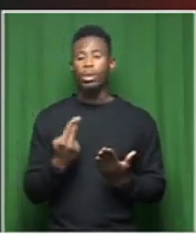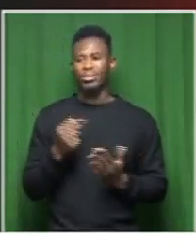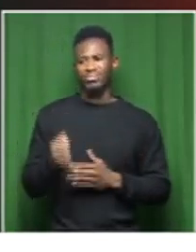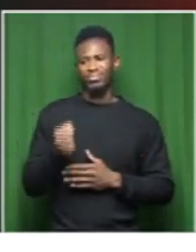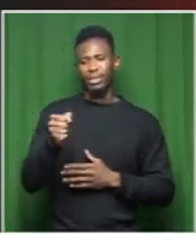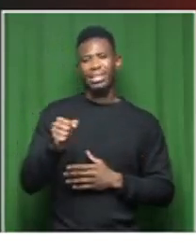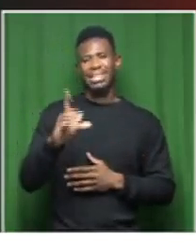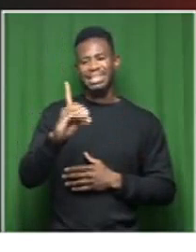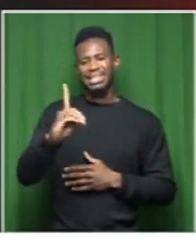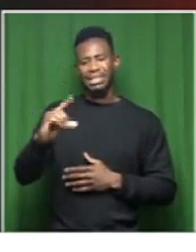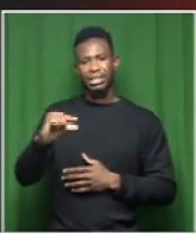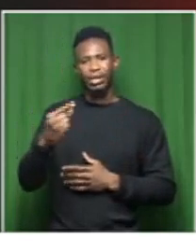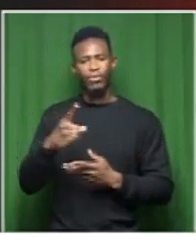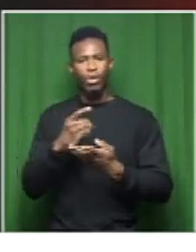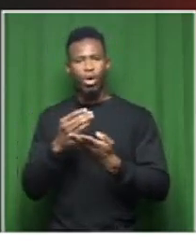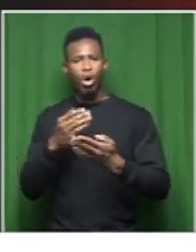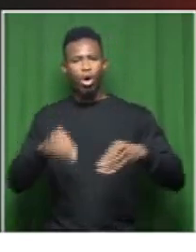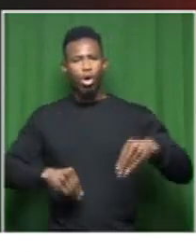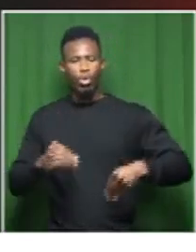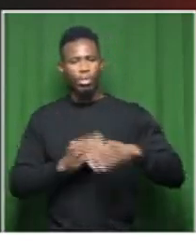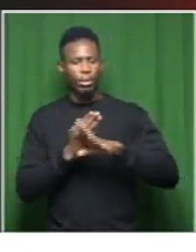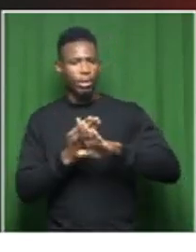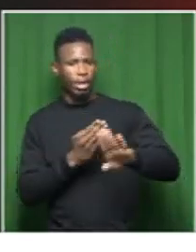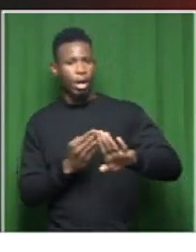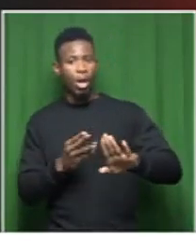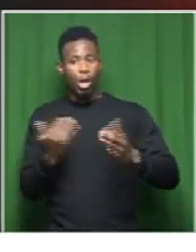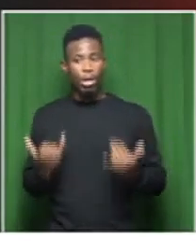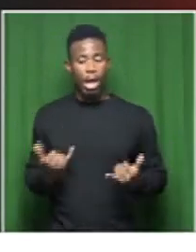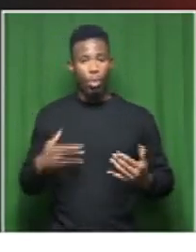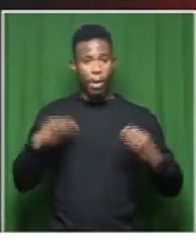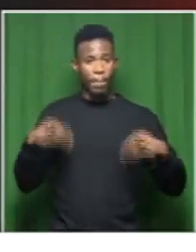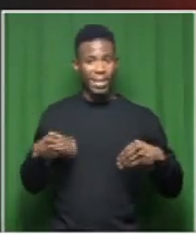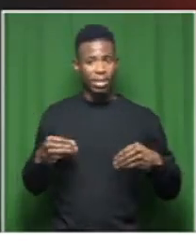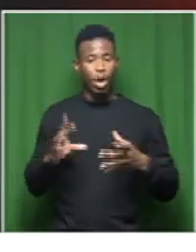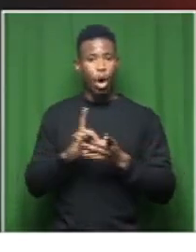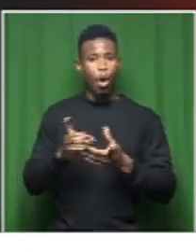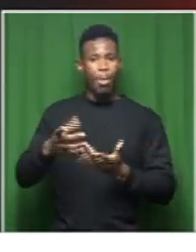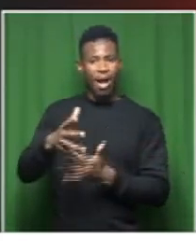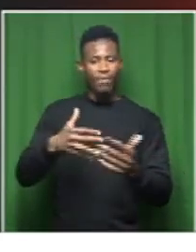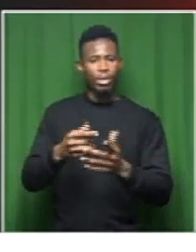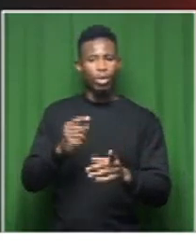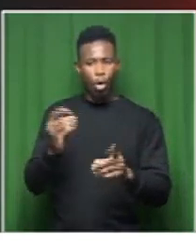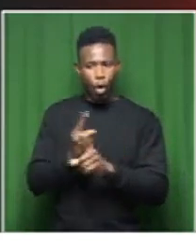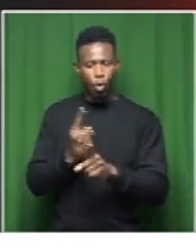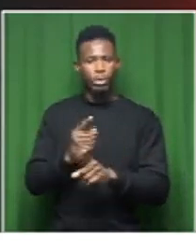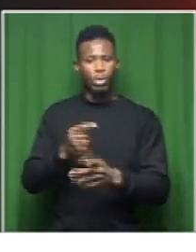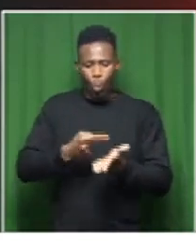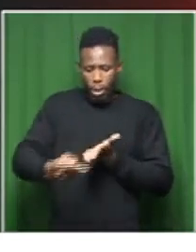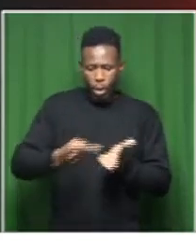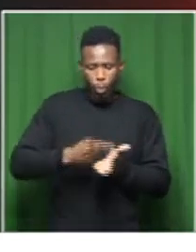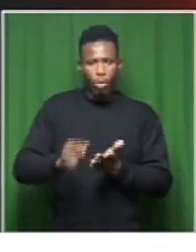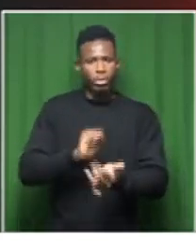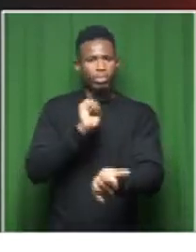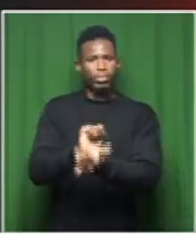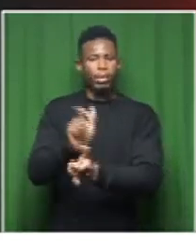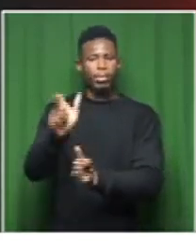DDG anti-corruption. And I'm sure you are aware in Home Affairs who are arresting now. We're not joking. Every week we are arresting somebody, whether a